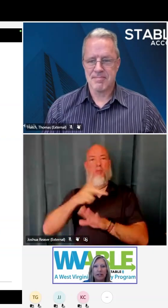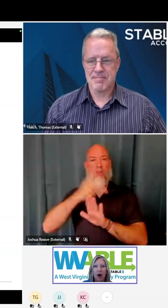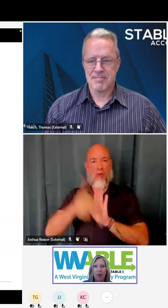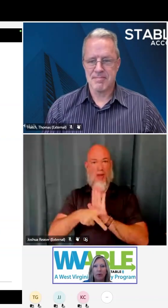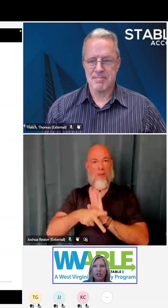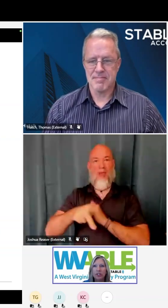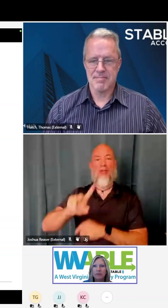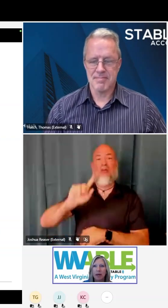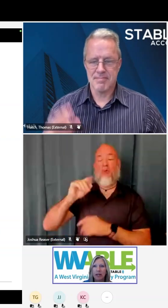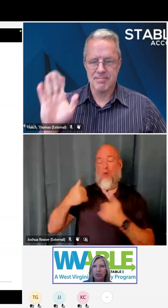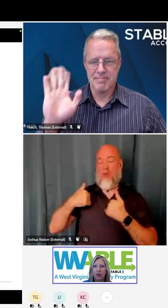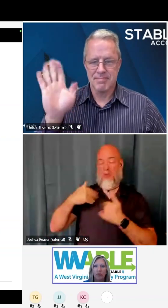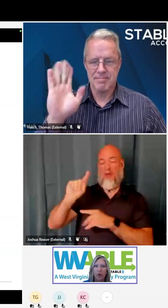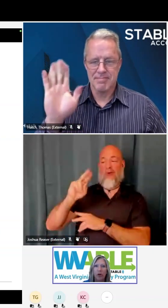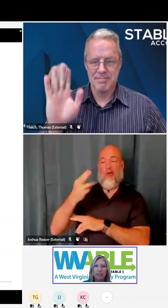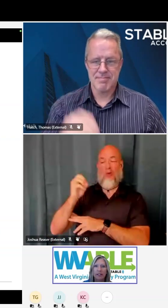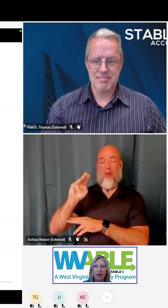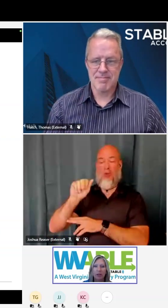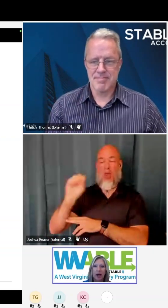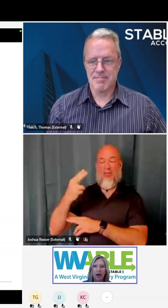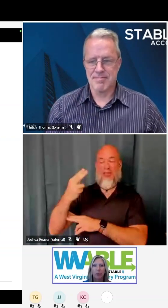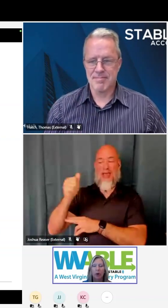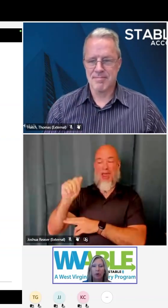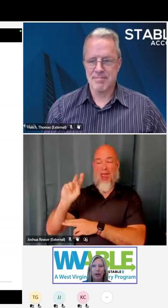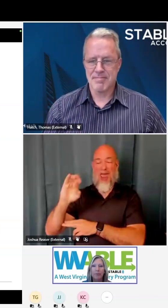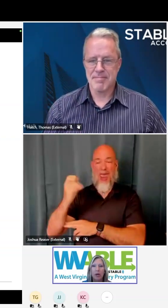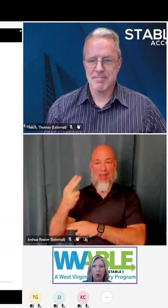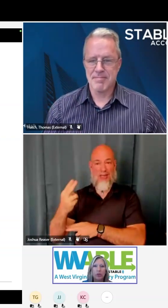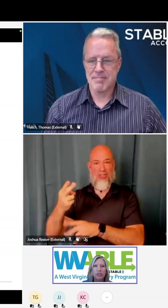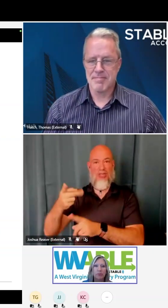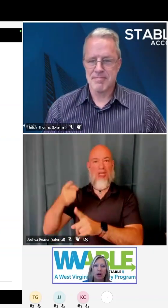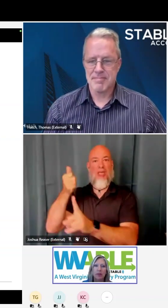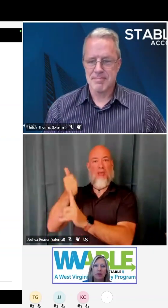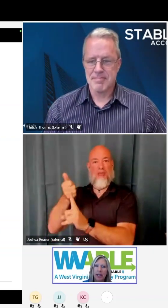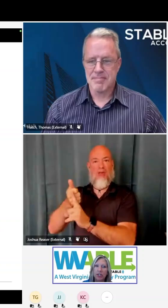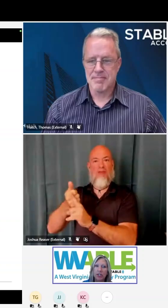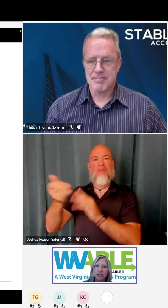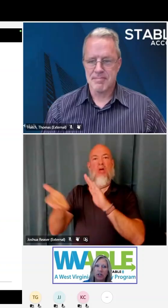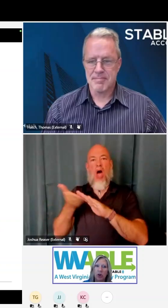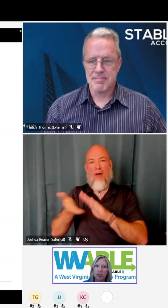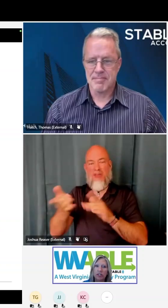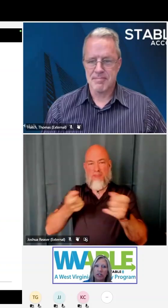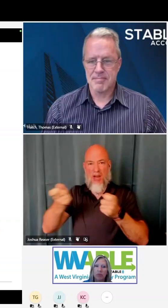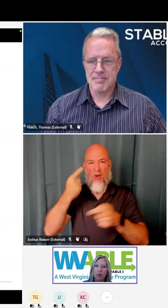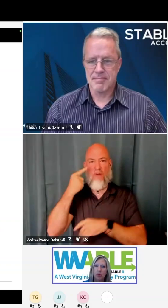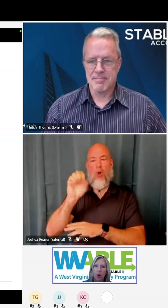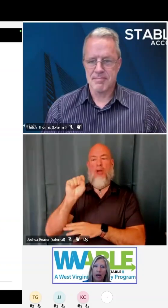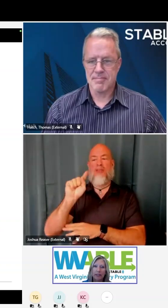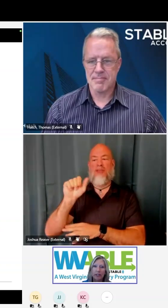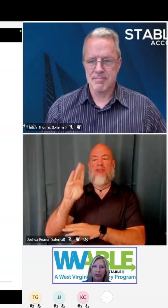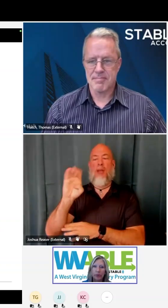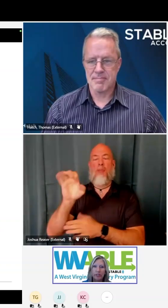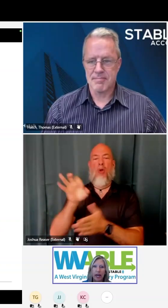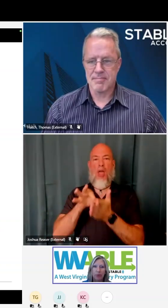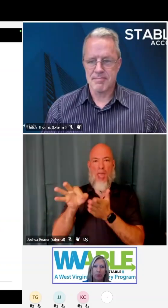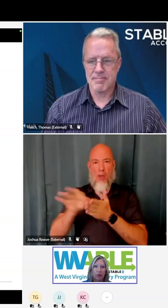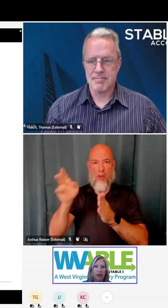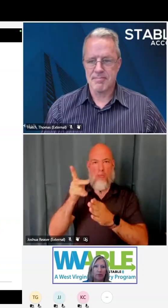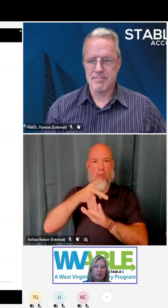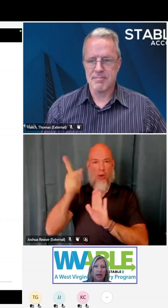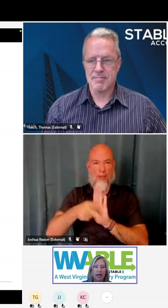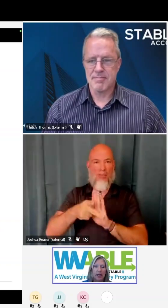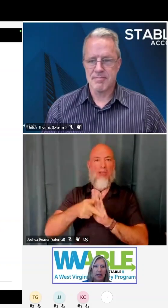Thomas is the operations manager for Stable Account Program, which is among the nation's largest and most widely used